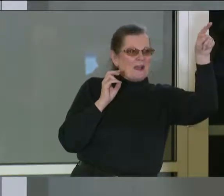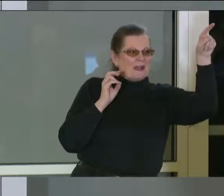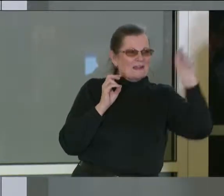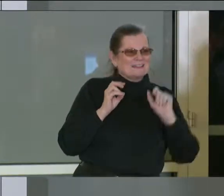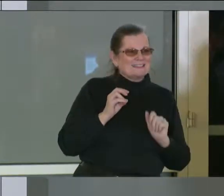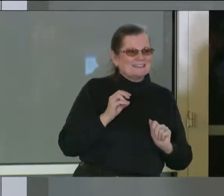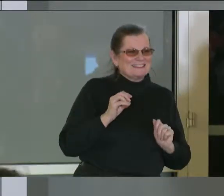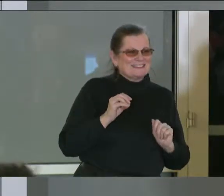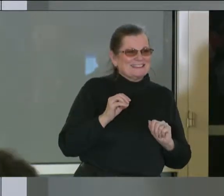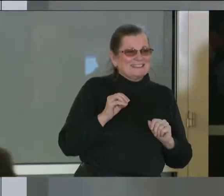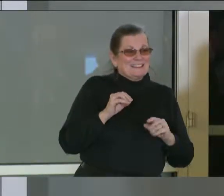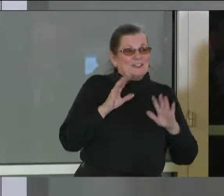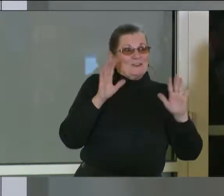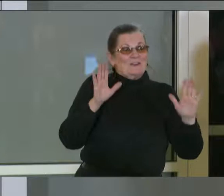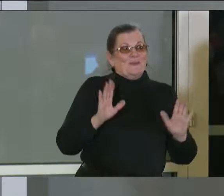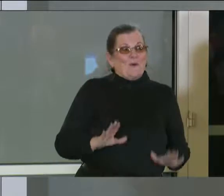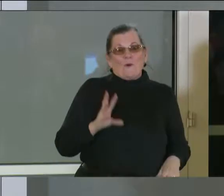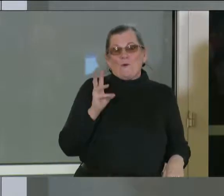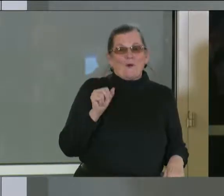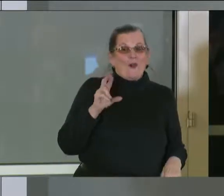And the great Ward 8.